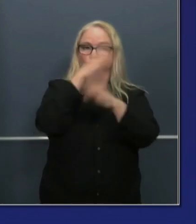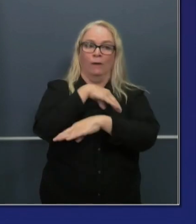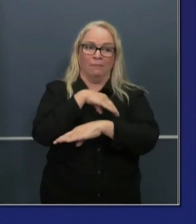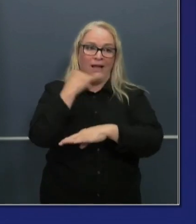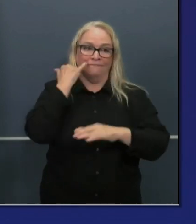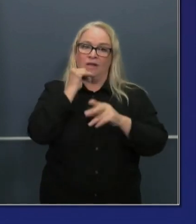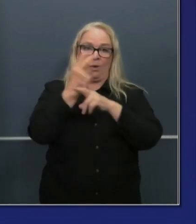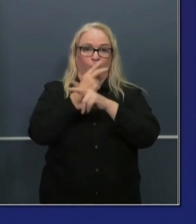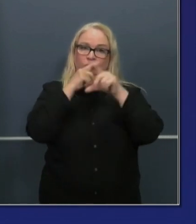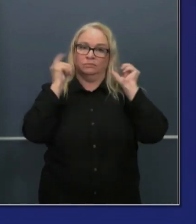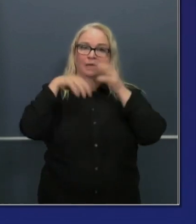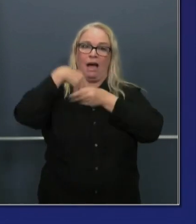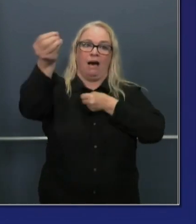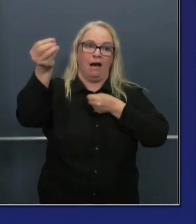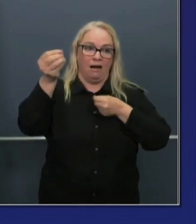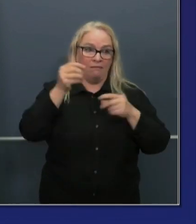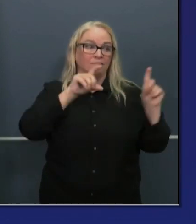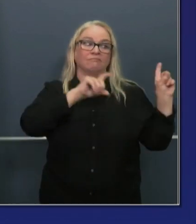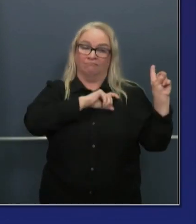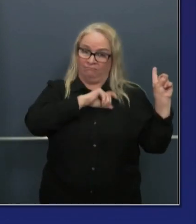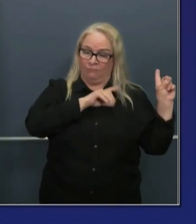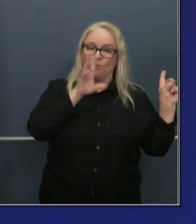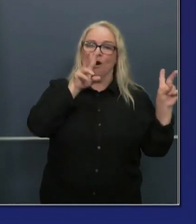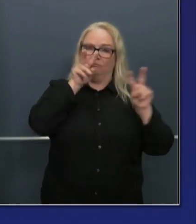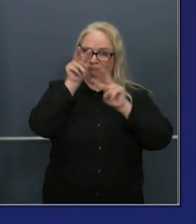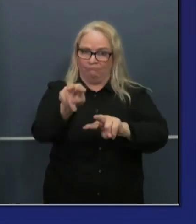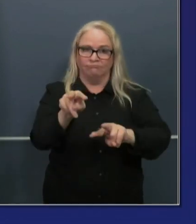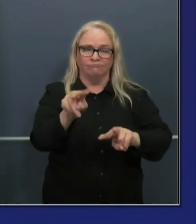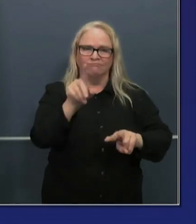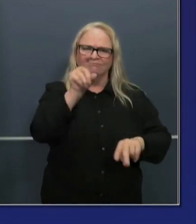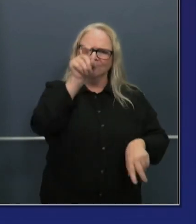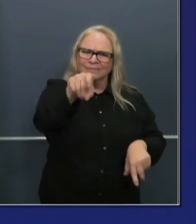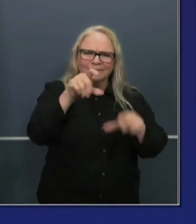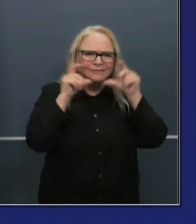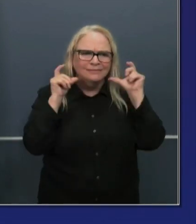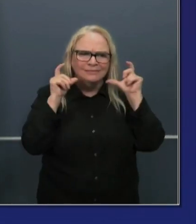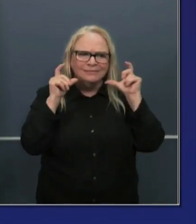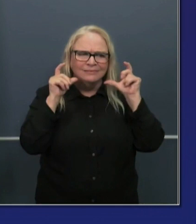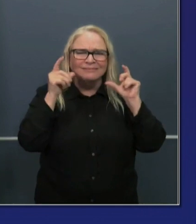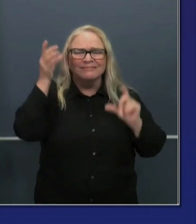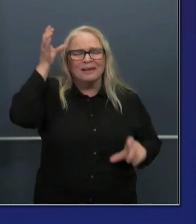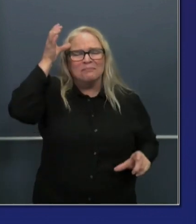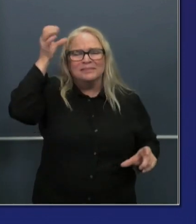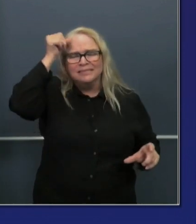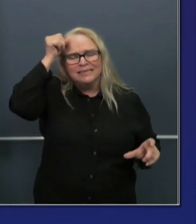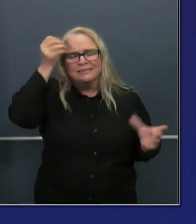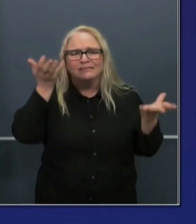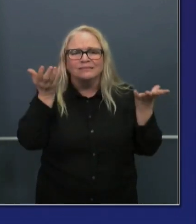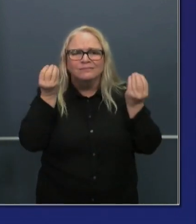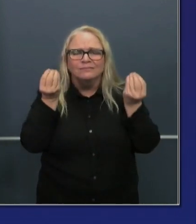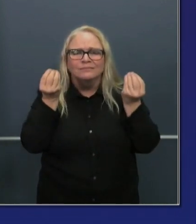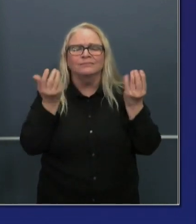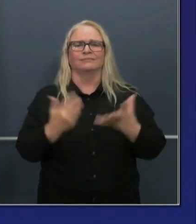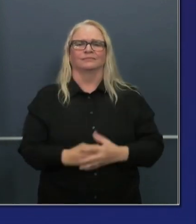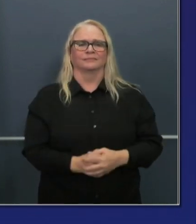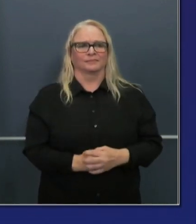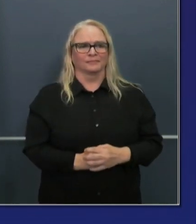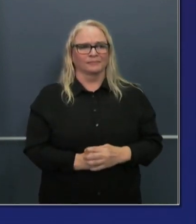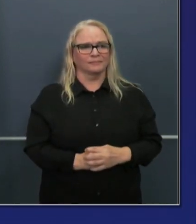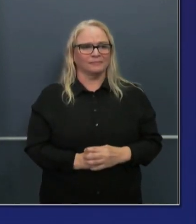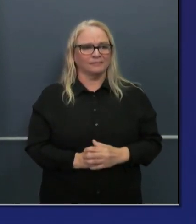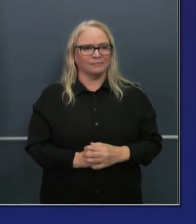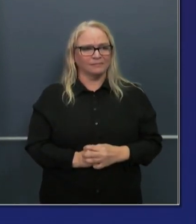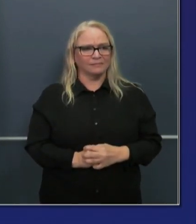by law enforcement. That's just obvious. That's common sense. But just because someone's not going to tap